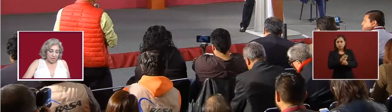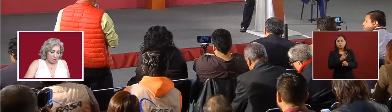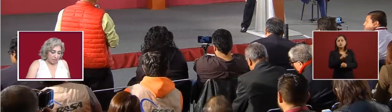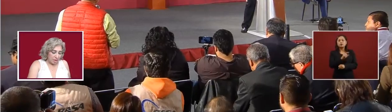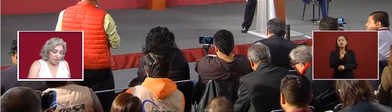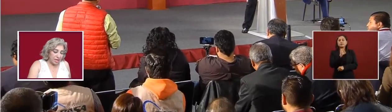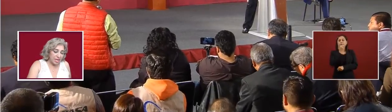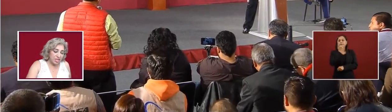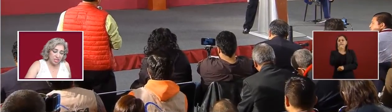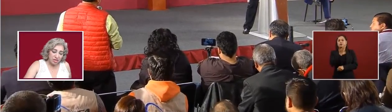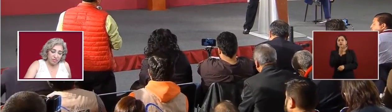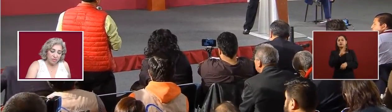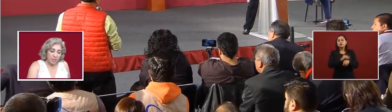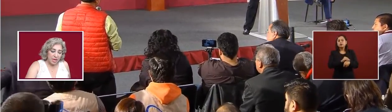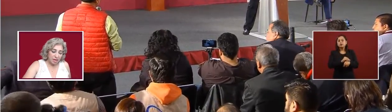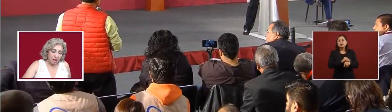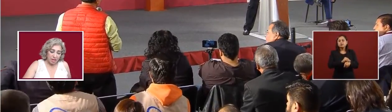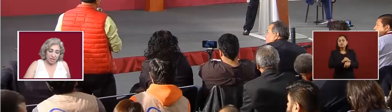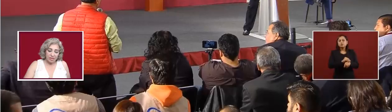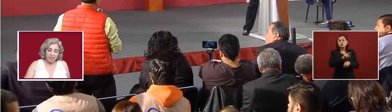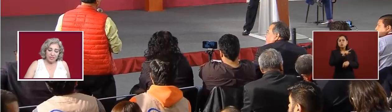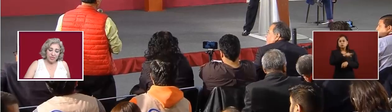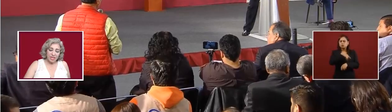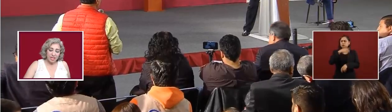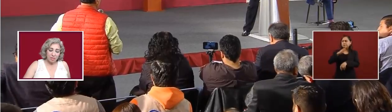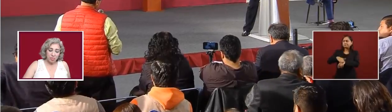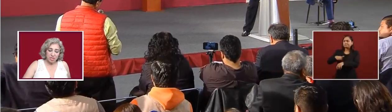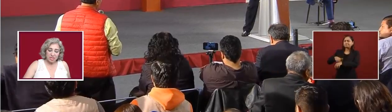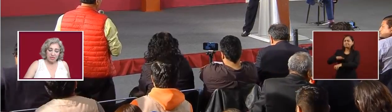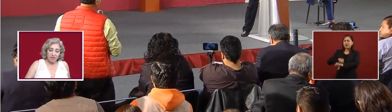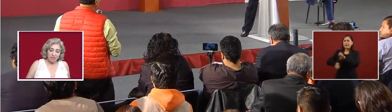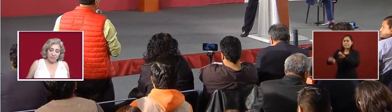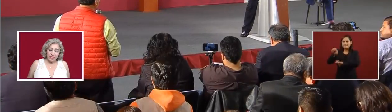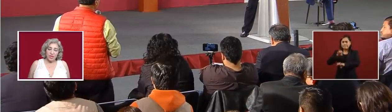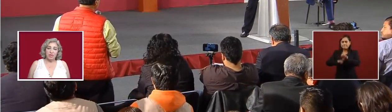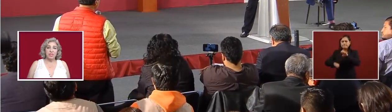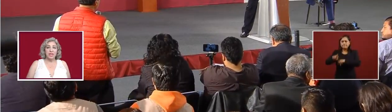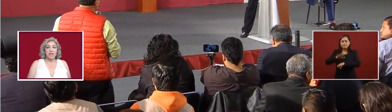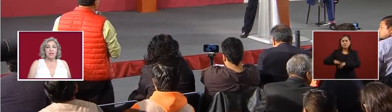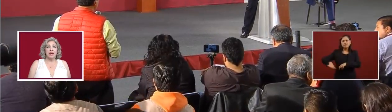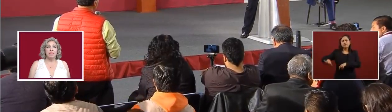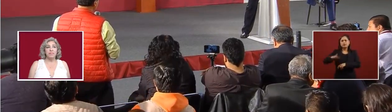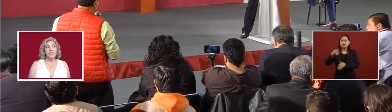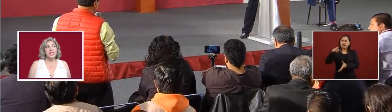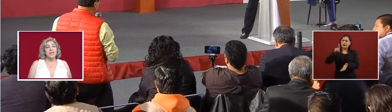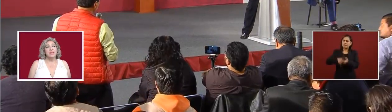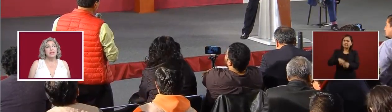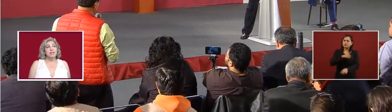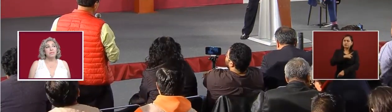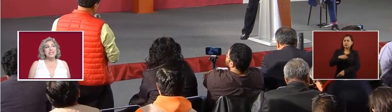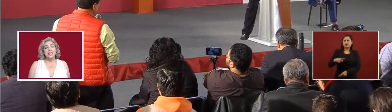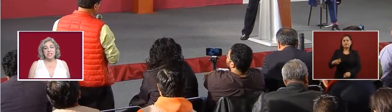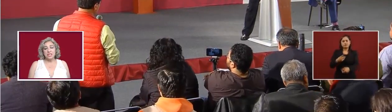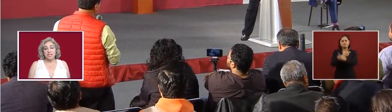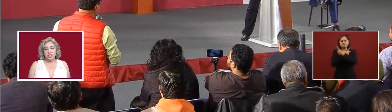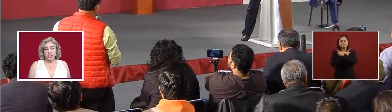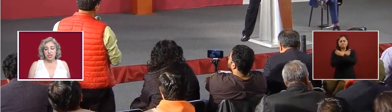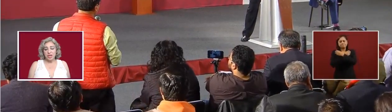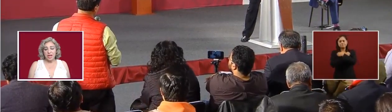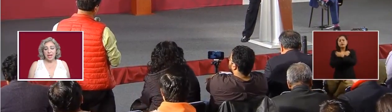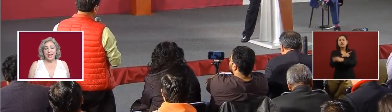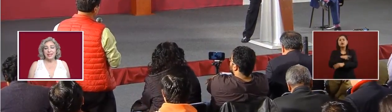on occasions you've made a call out that the impresario or the businesses